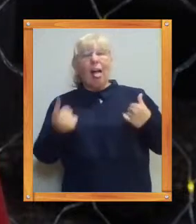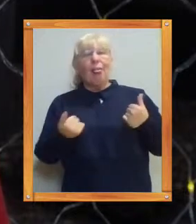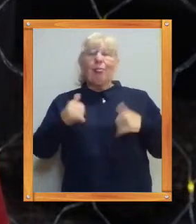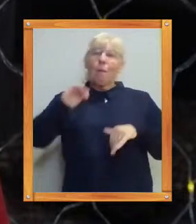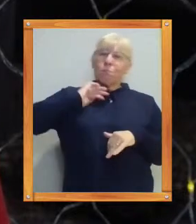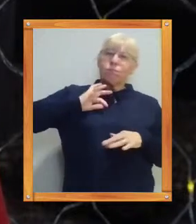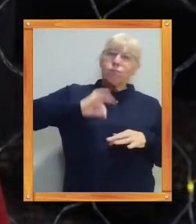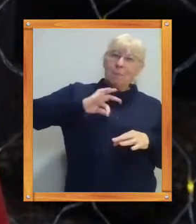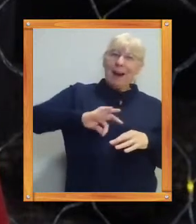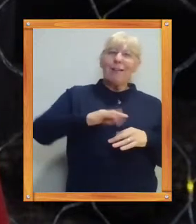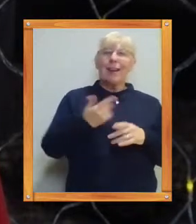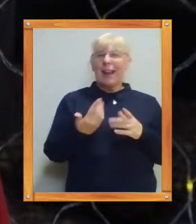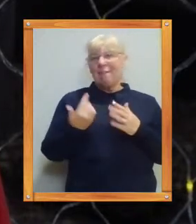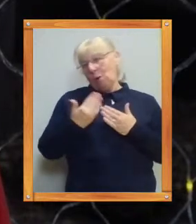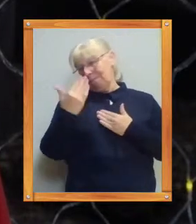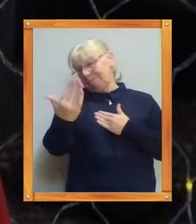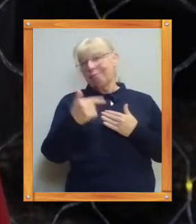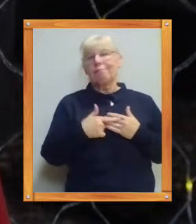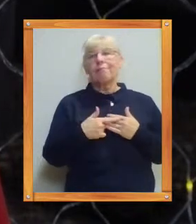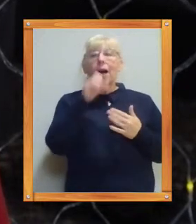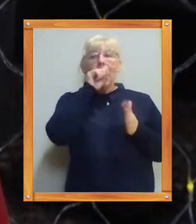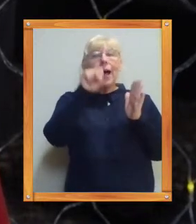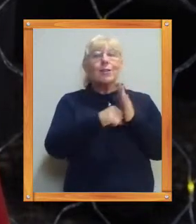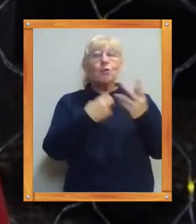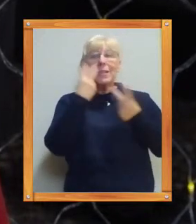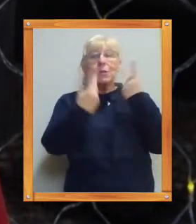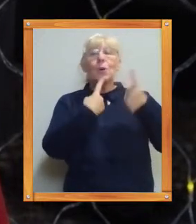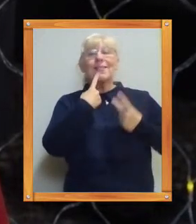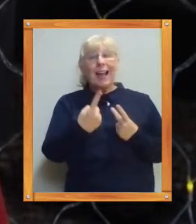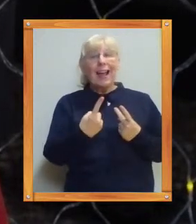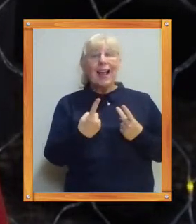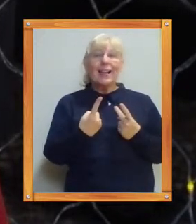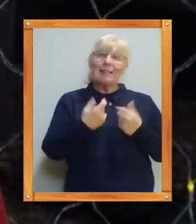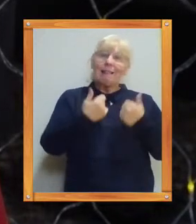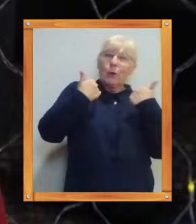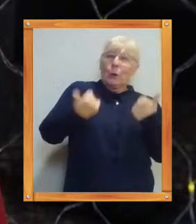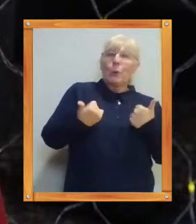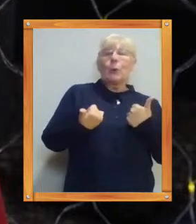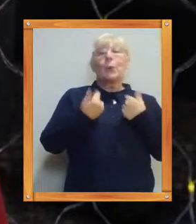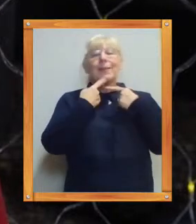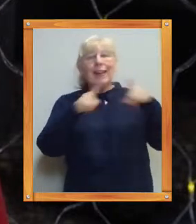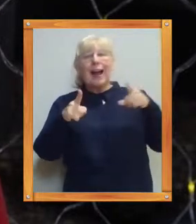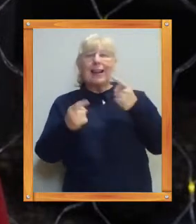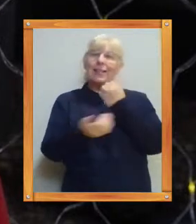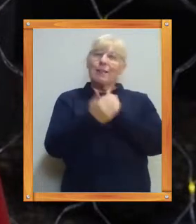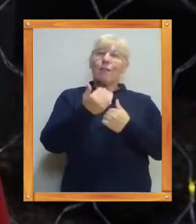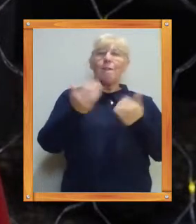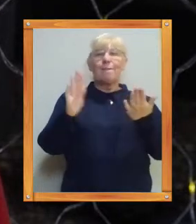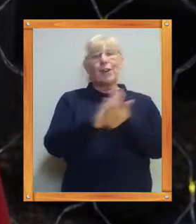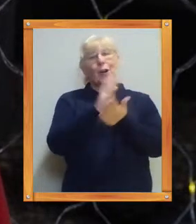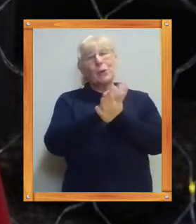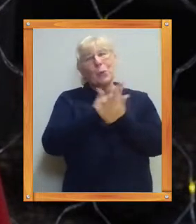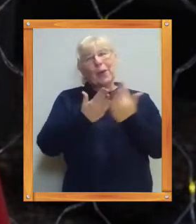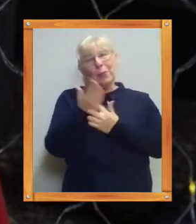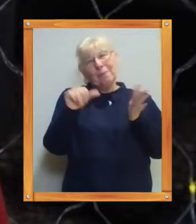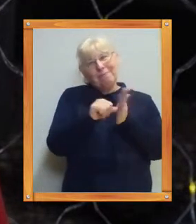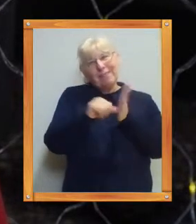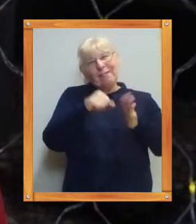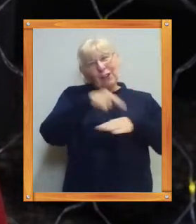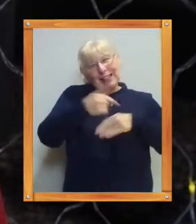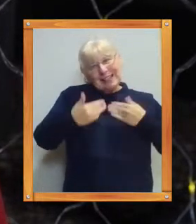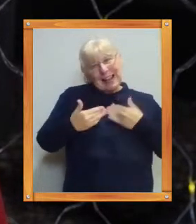Christmas carol, may you experience glad tidings of comfort and joy during these difficult times. Merry